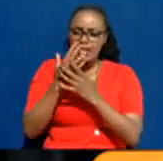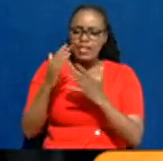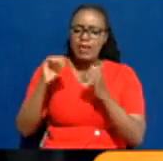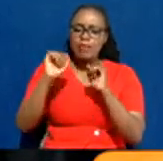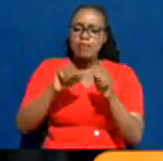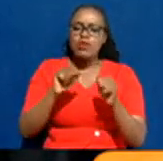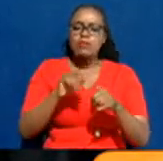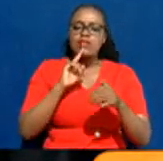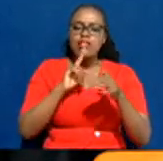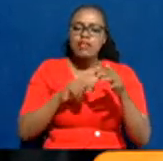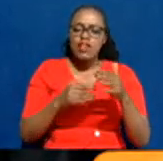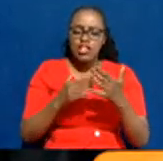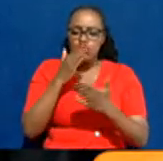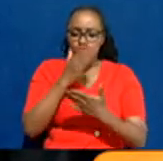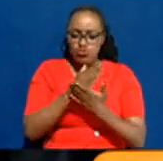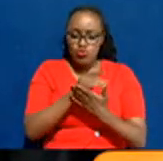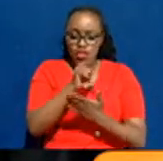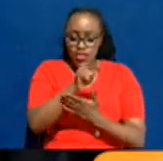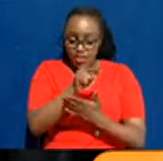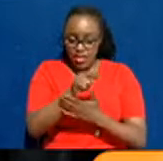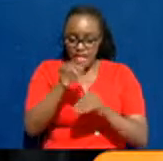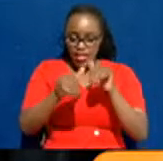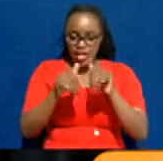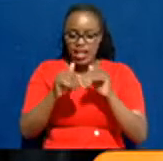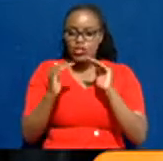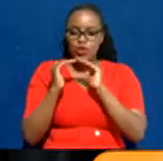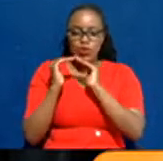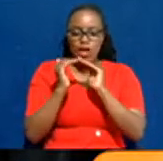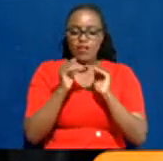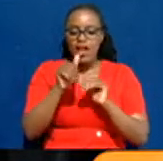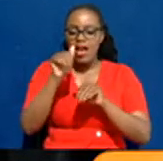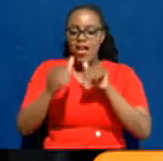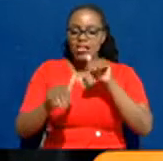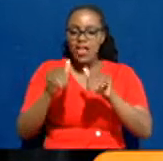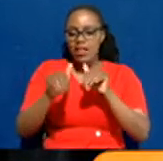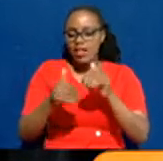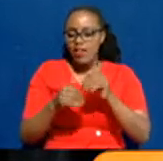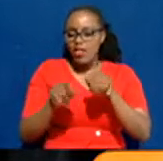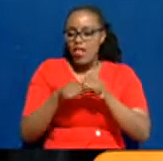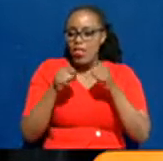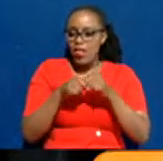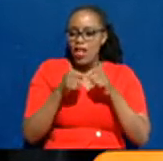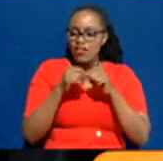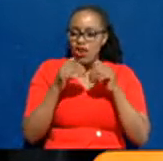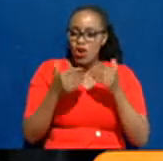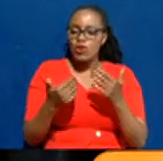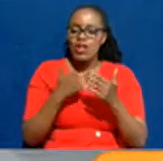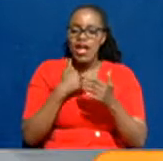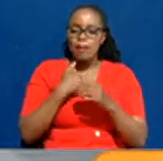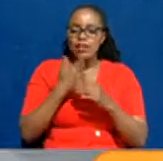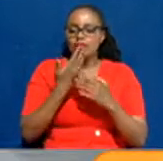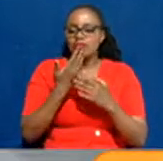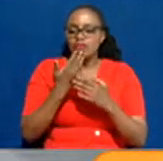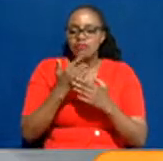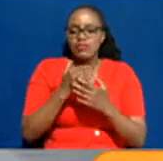say were free and fair. The other elections were either shambolic or were compromised affairs.